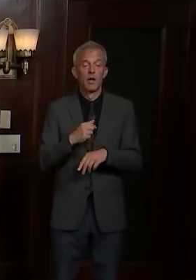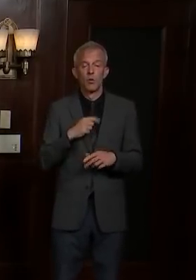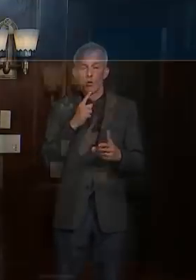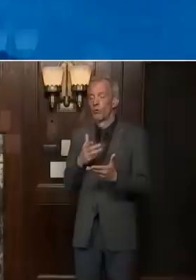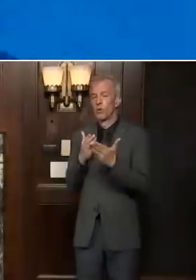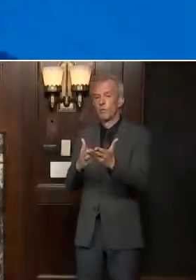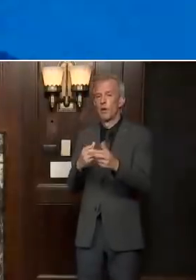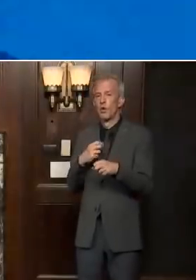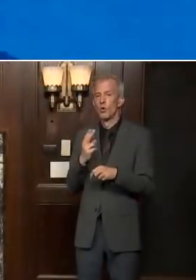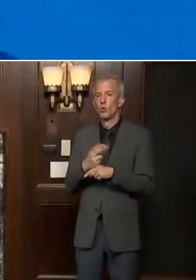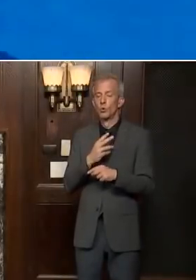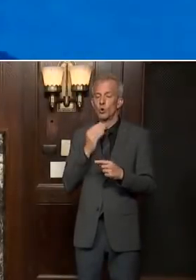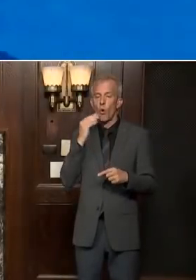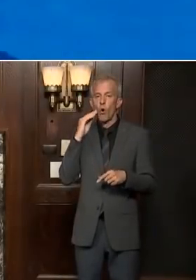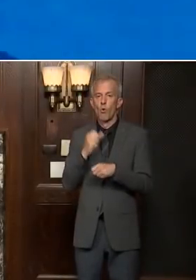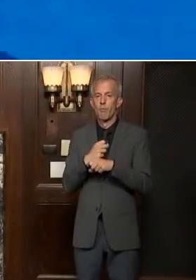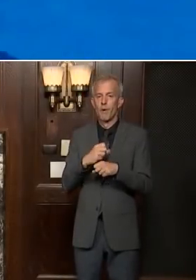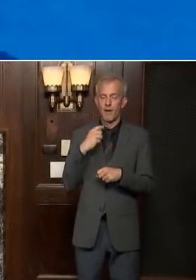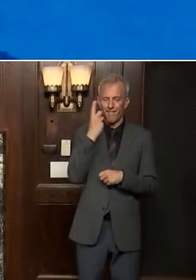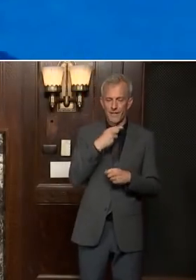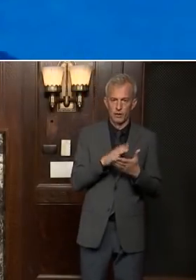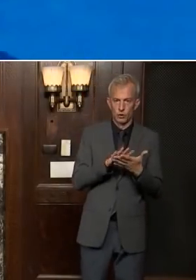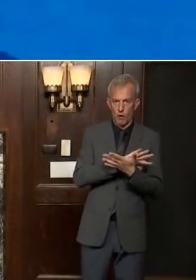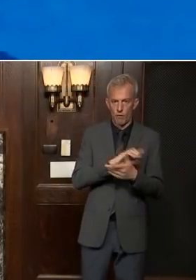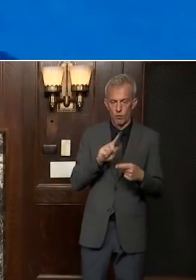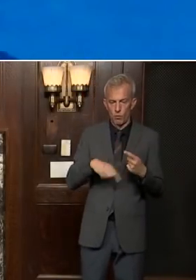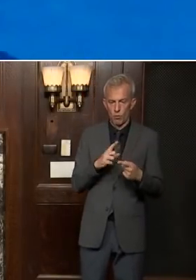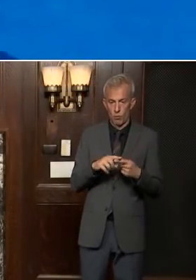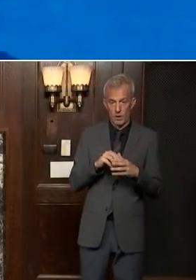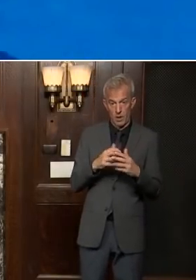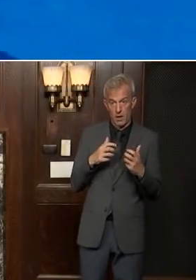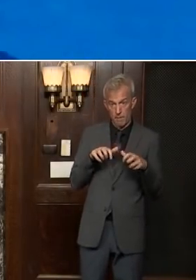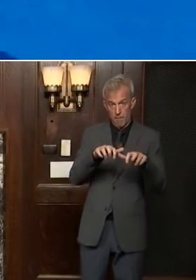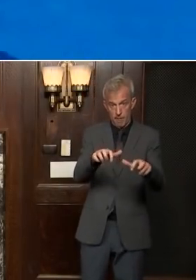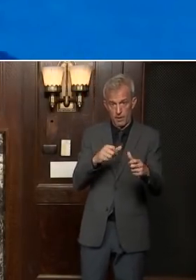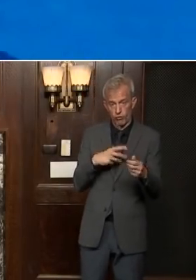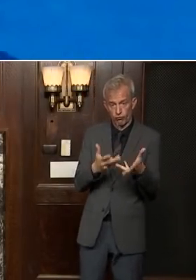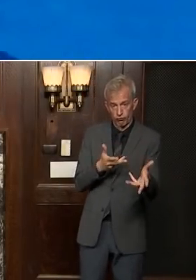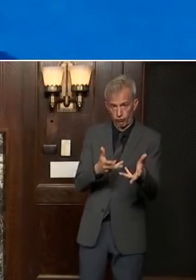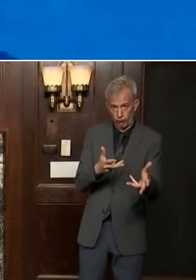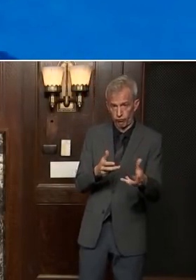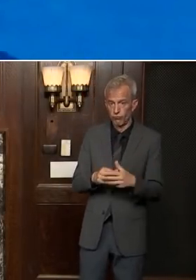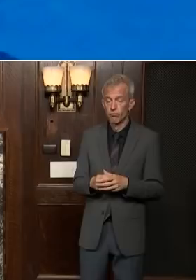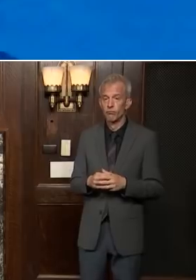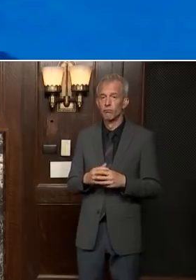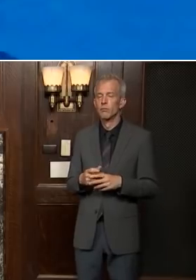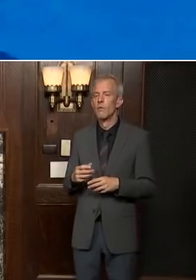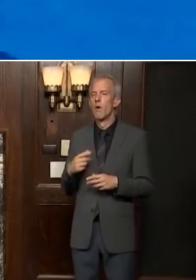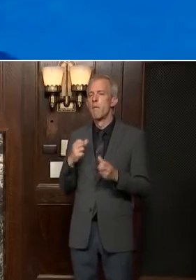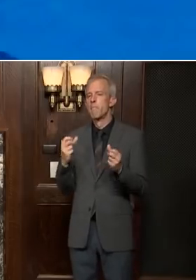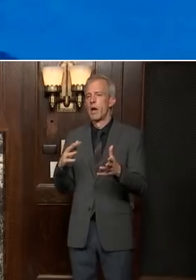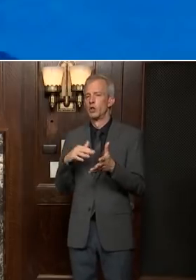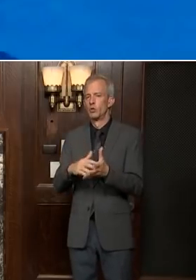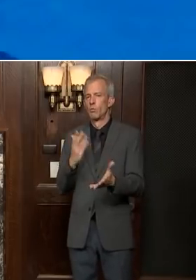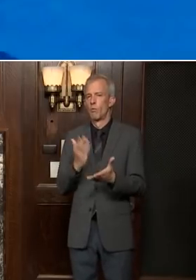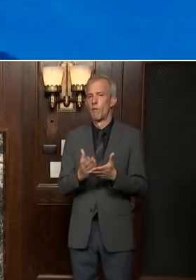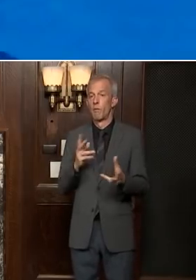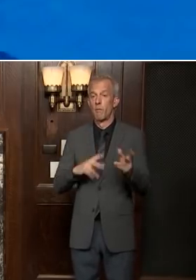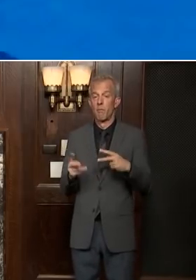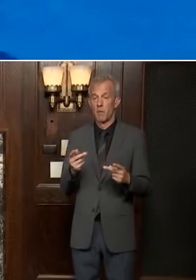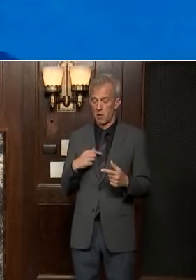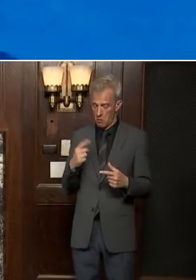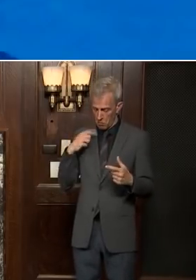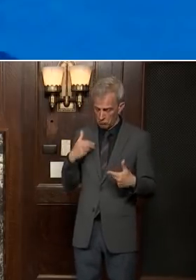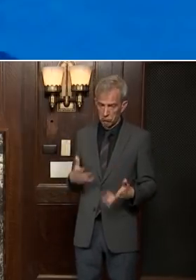in public and when you're interacting with others. Data shows many folks who are infected are asymptomatic and can become